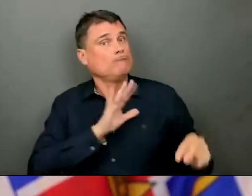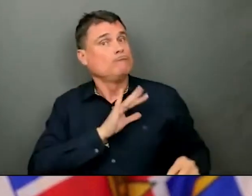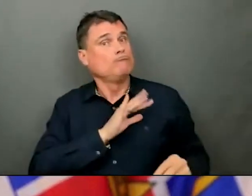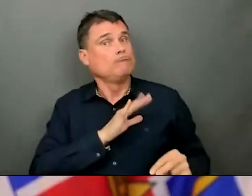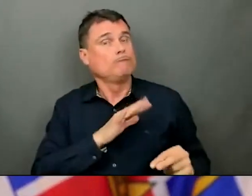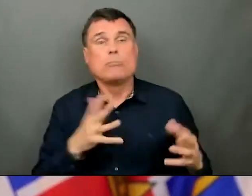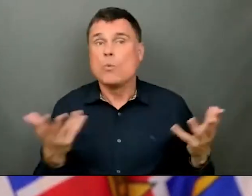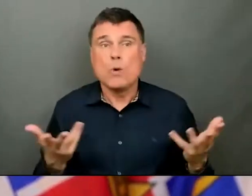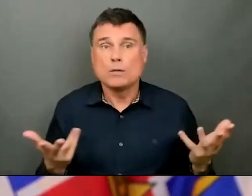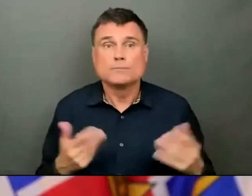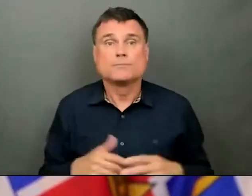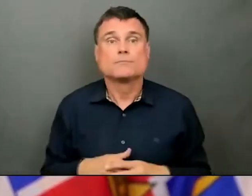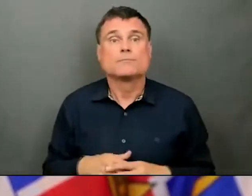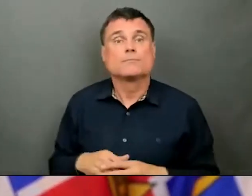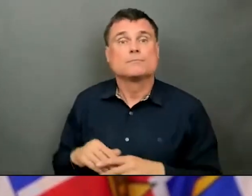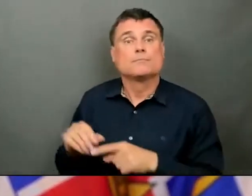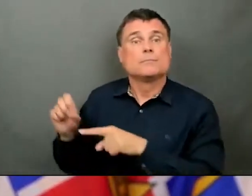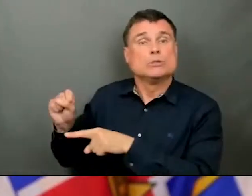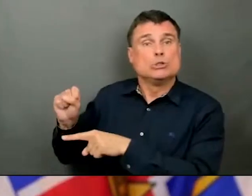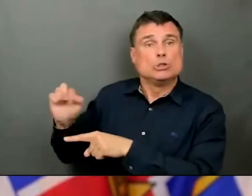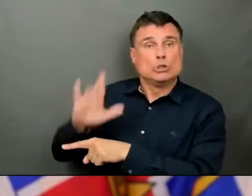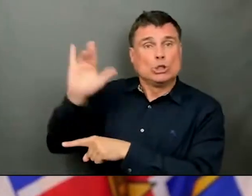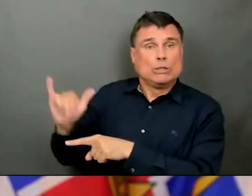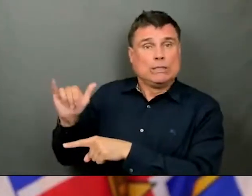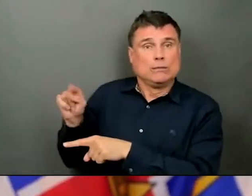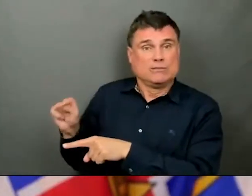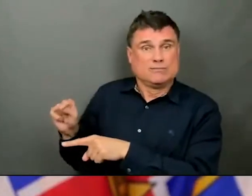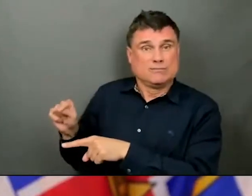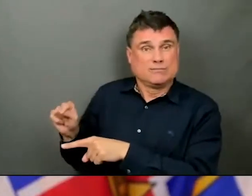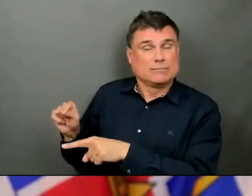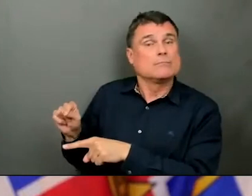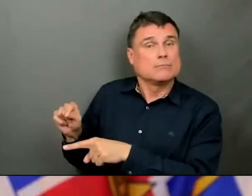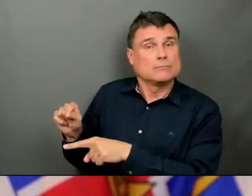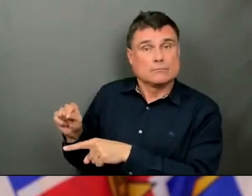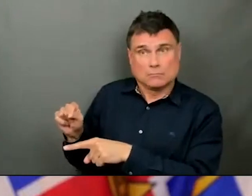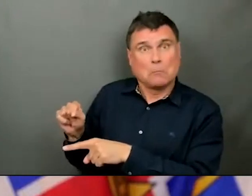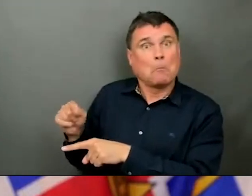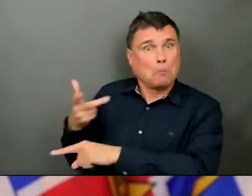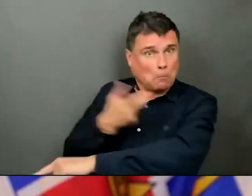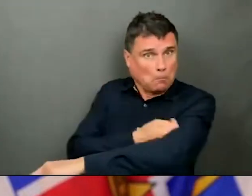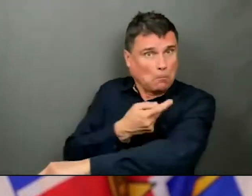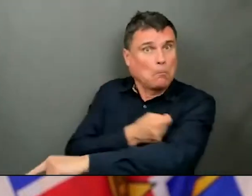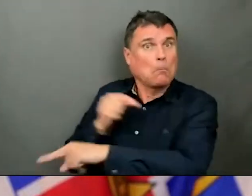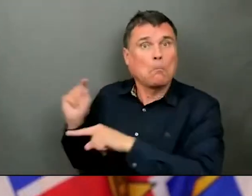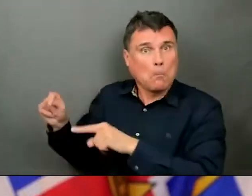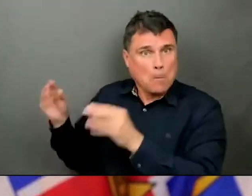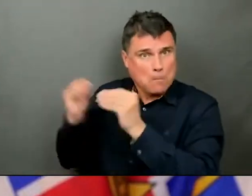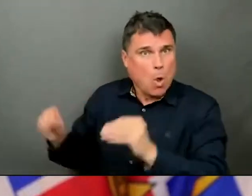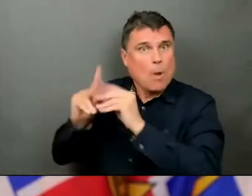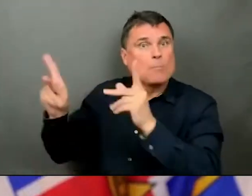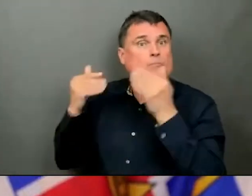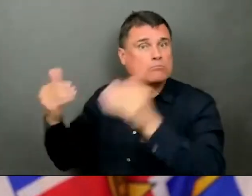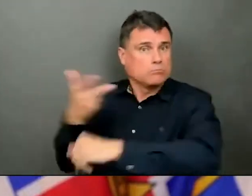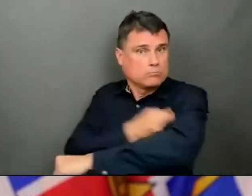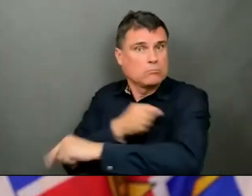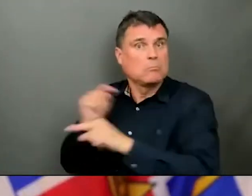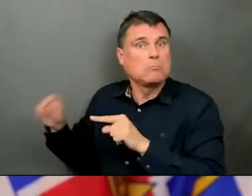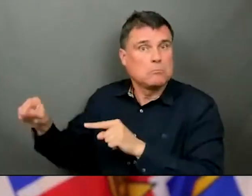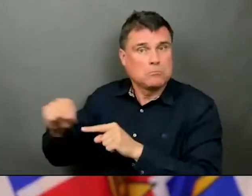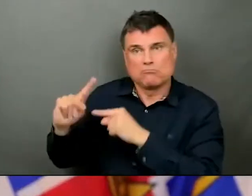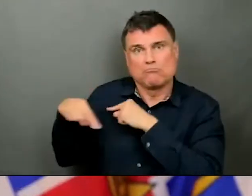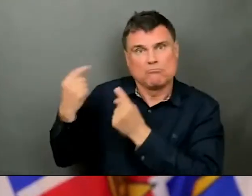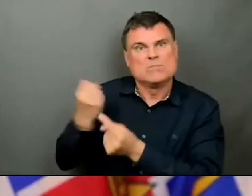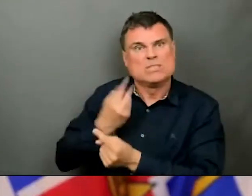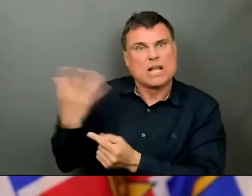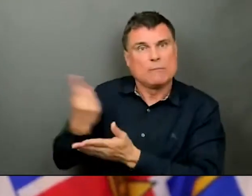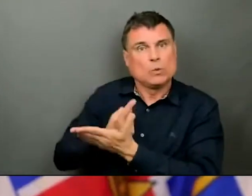actually in Surrey, for example, where we've seen immunization rates go up really dramatically in the last few weeks as we've been paying more